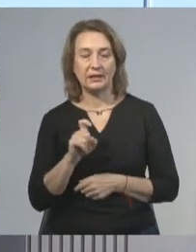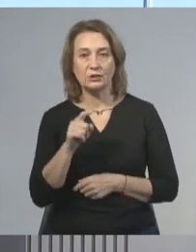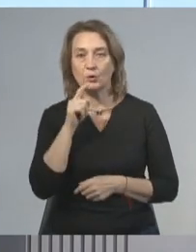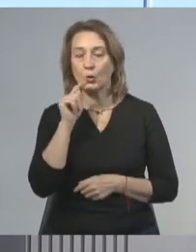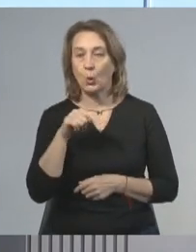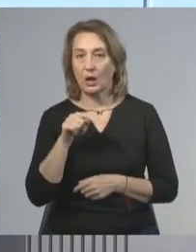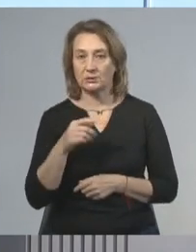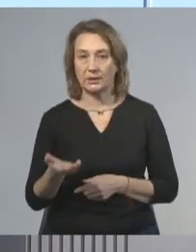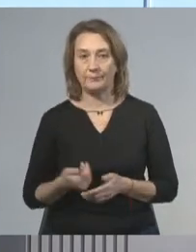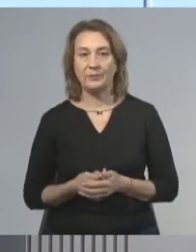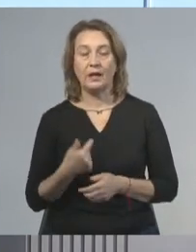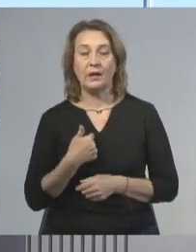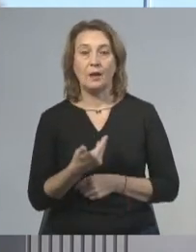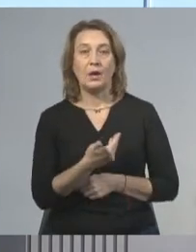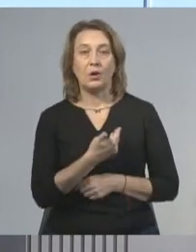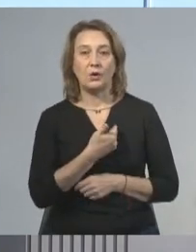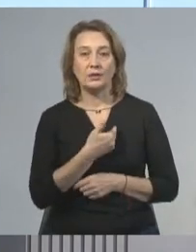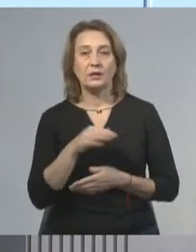gazetta